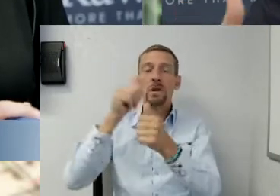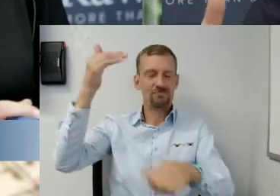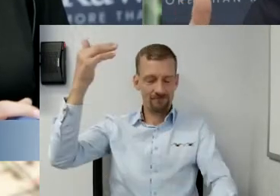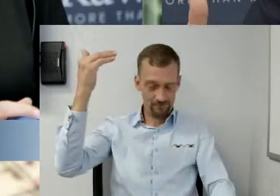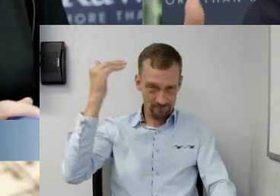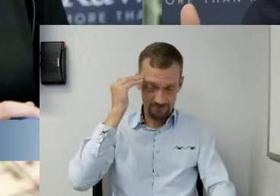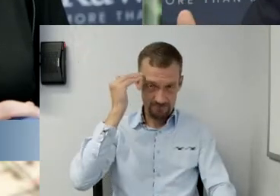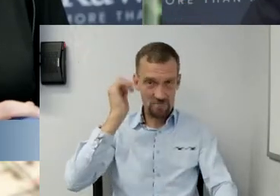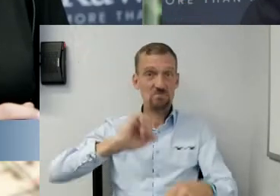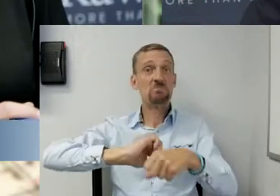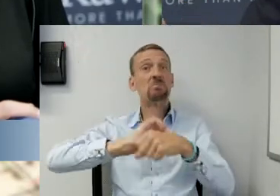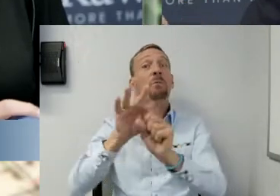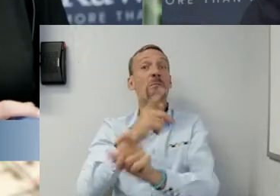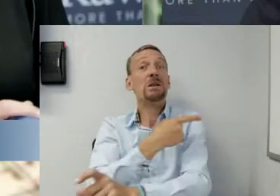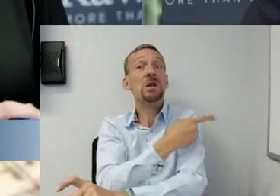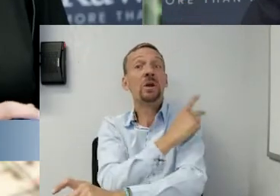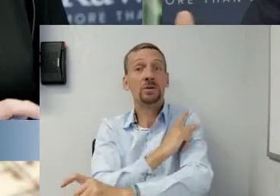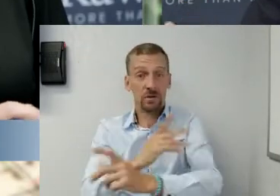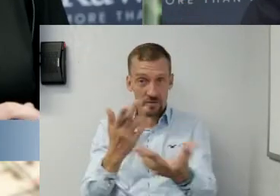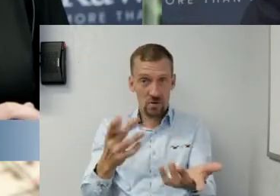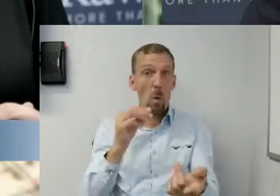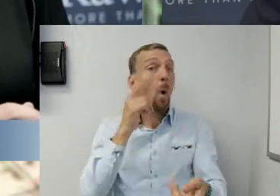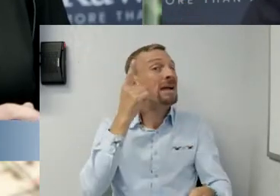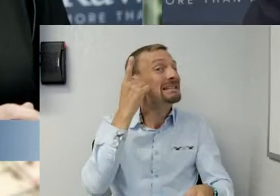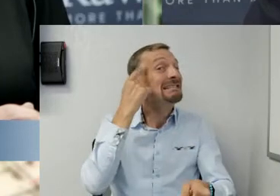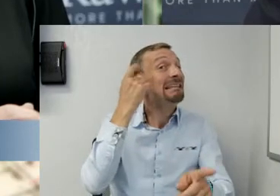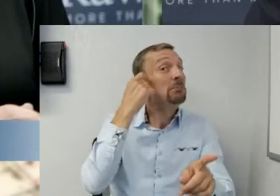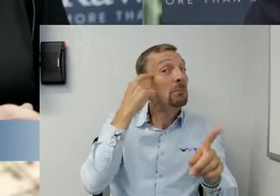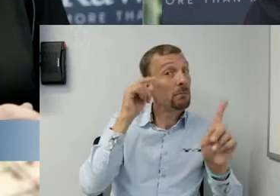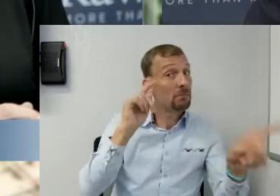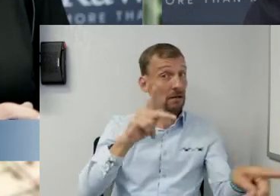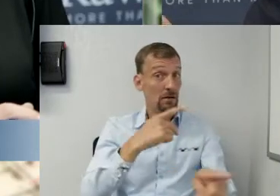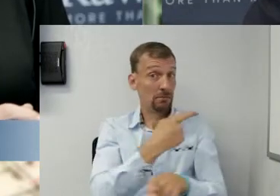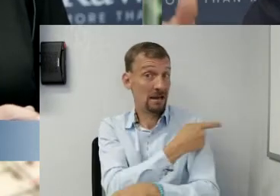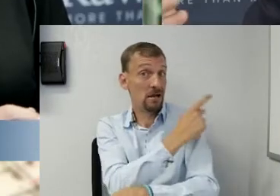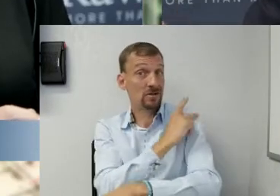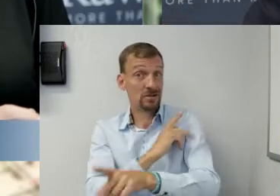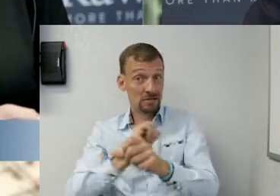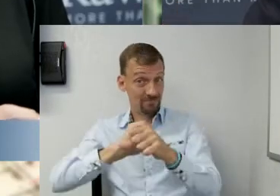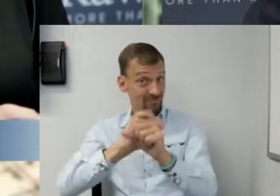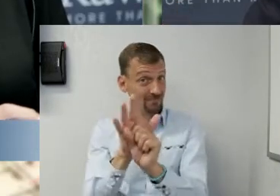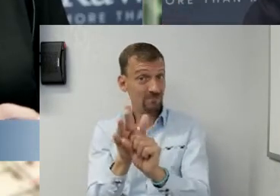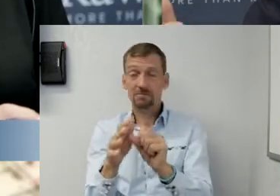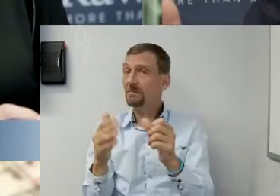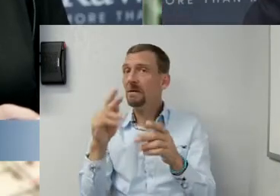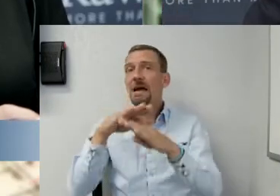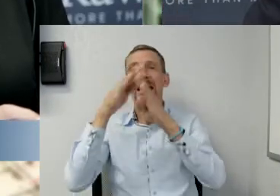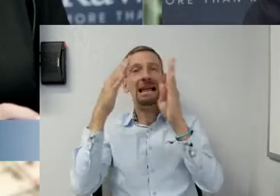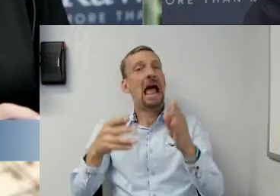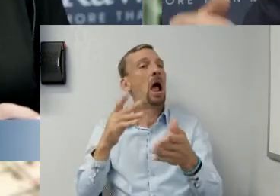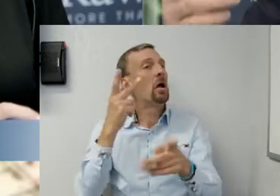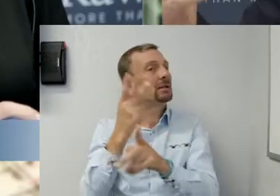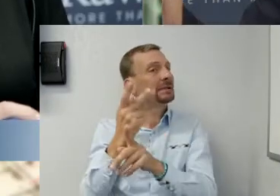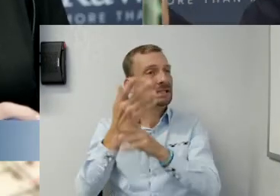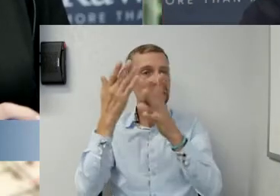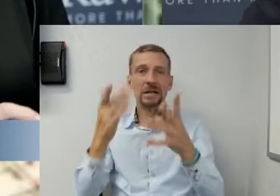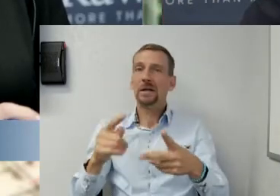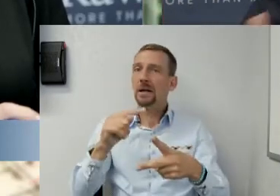COVID patients or suspected COVID patients. So that even meant, the housekeepers that clean the units,